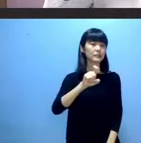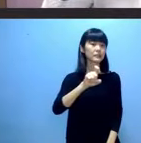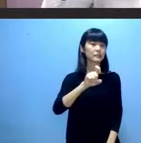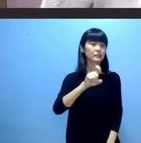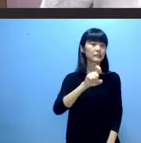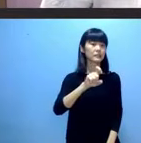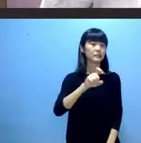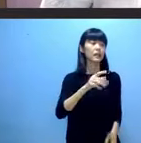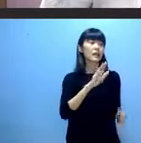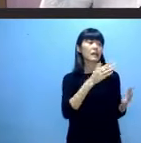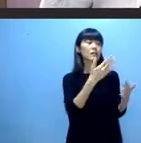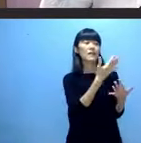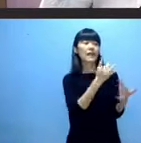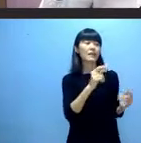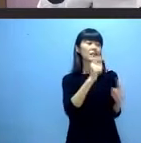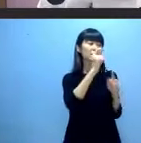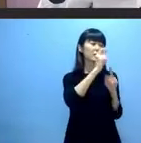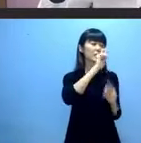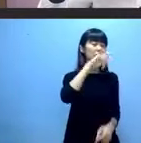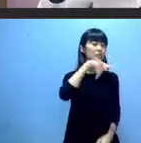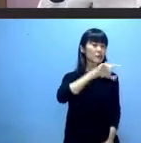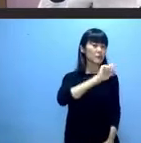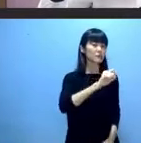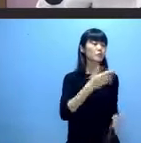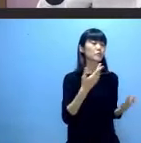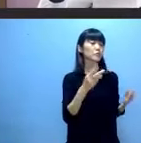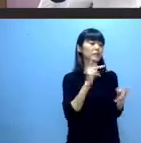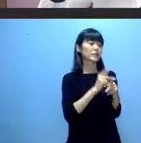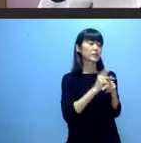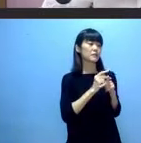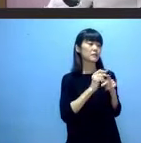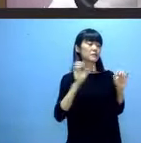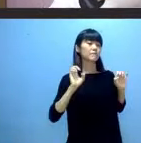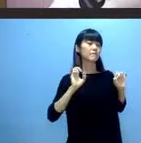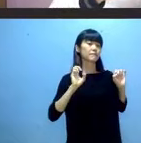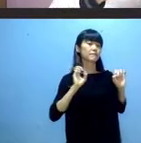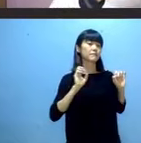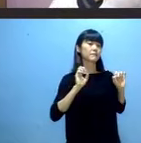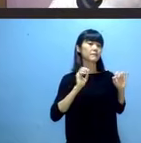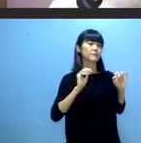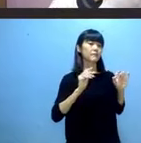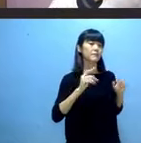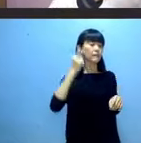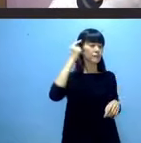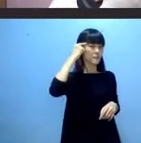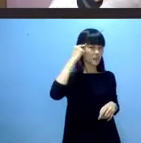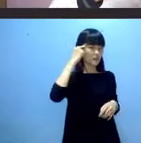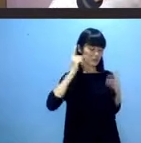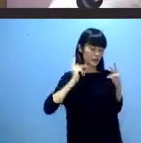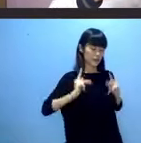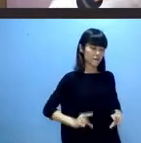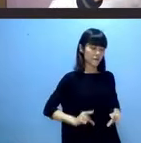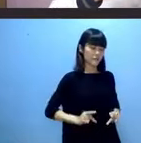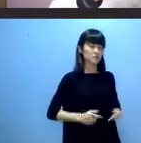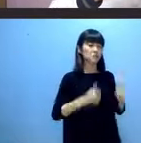and physically fit and balanced during this period.